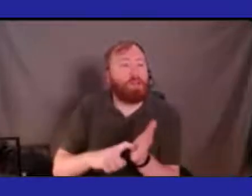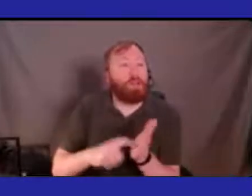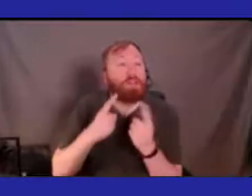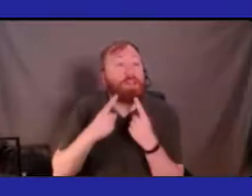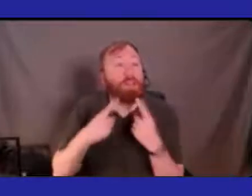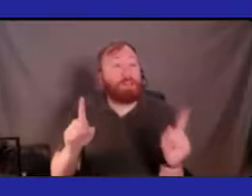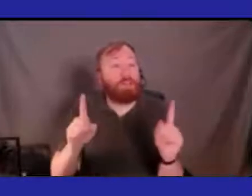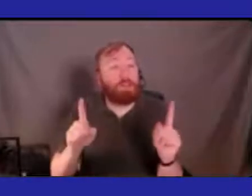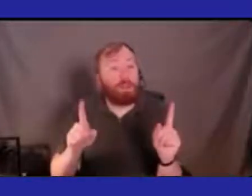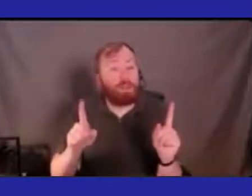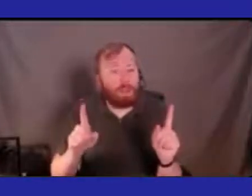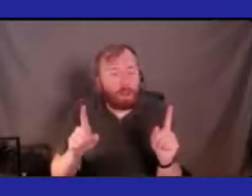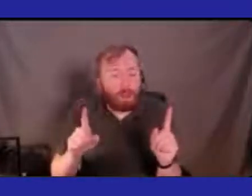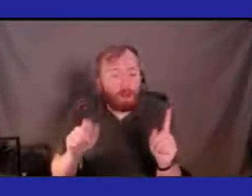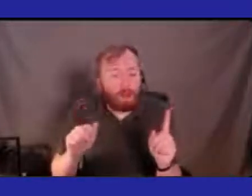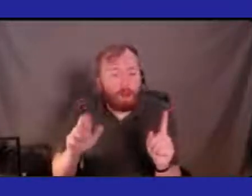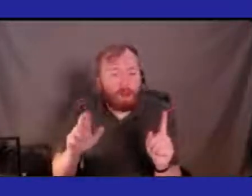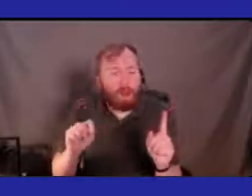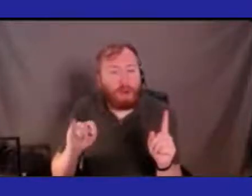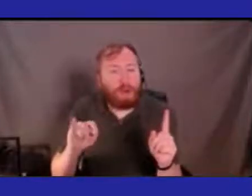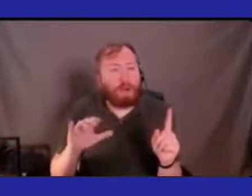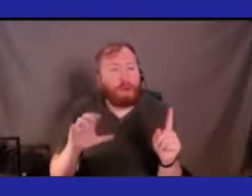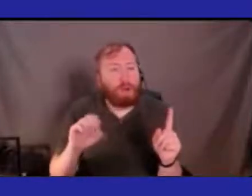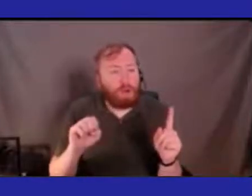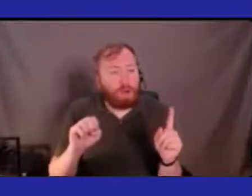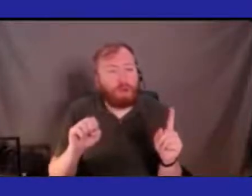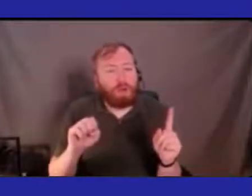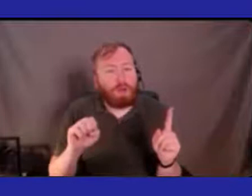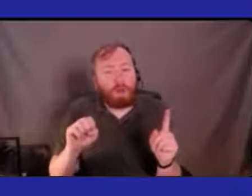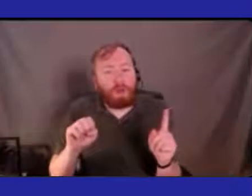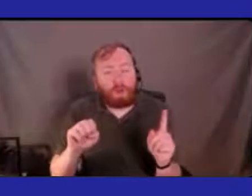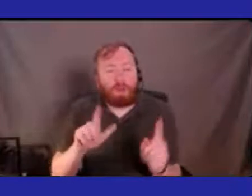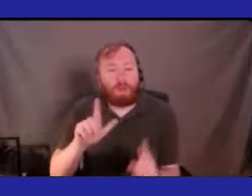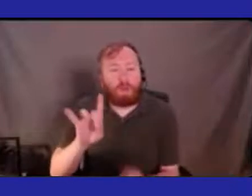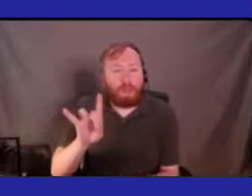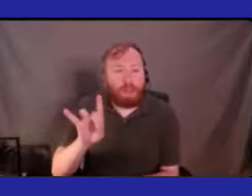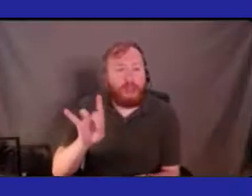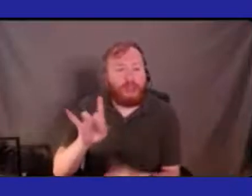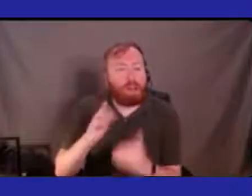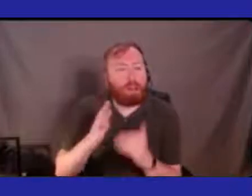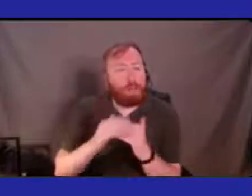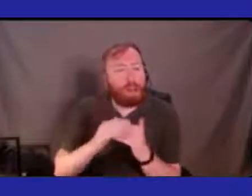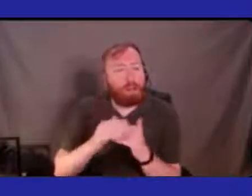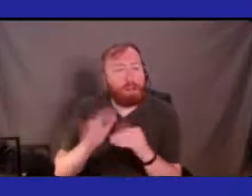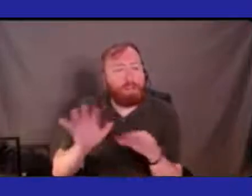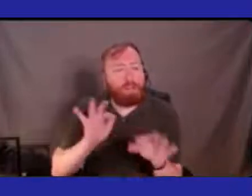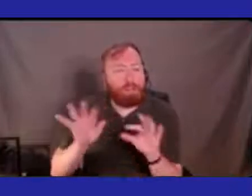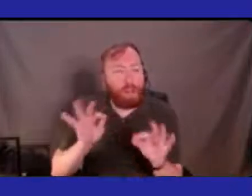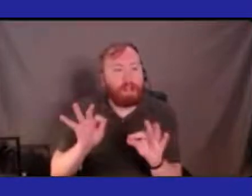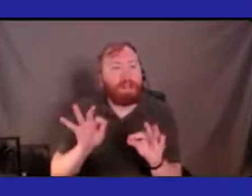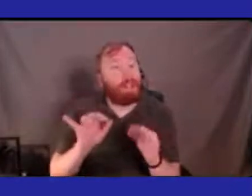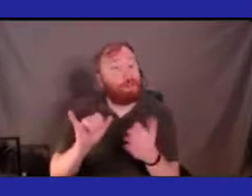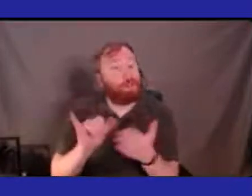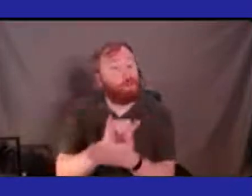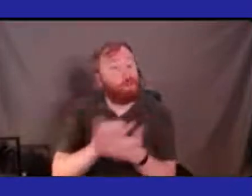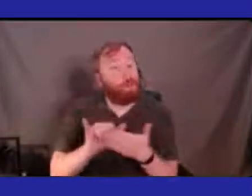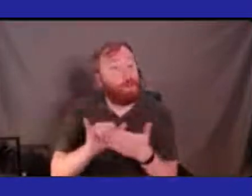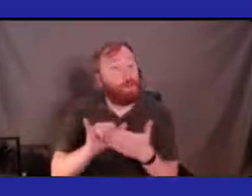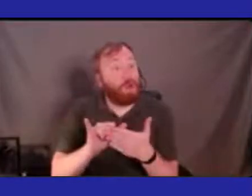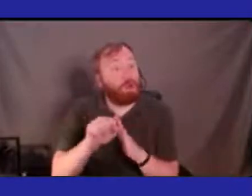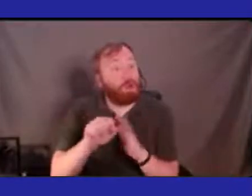Successful Article 28 survey minimal findings. Article 28 is New York State public health law that